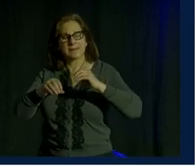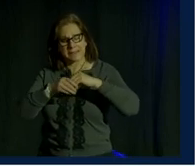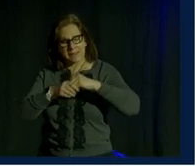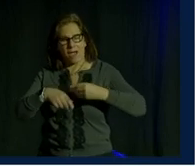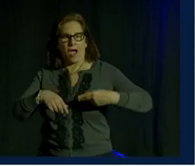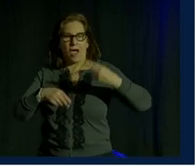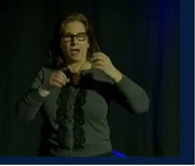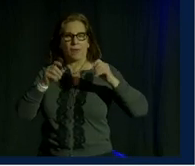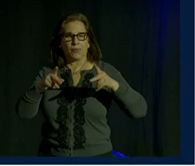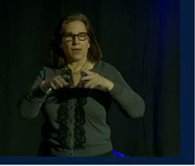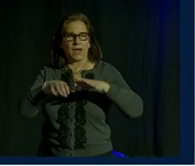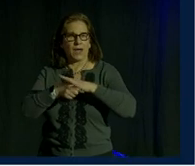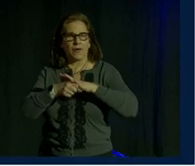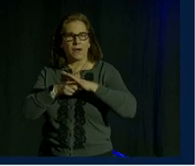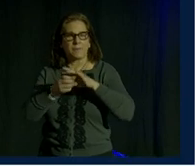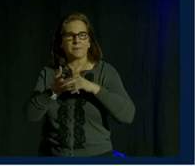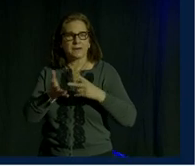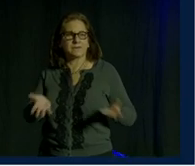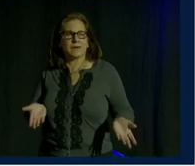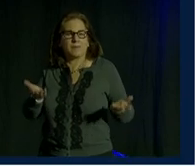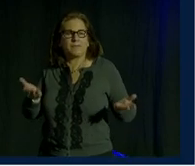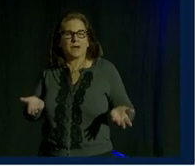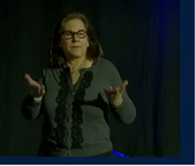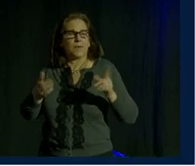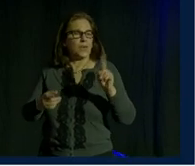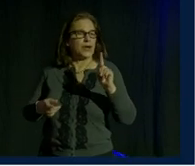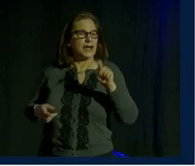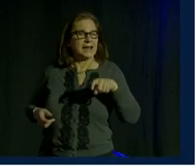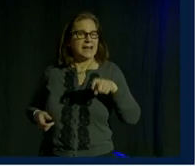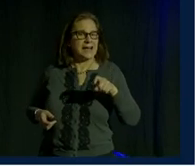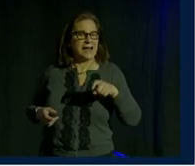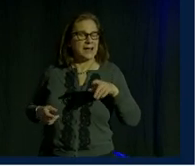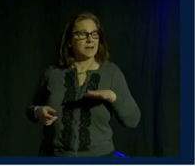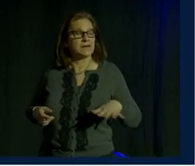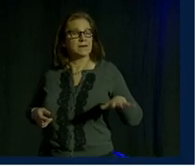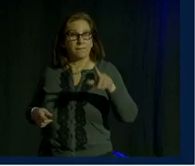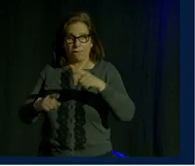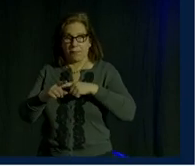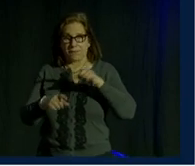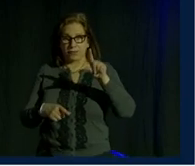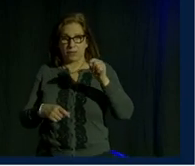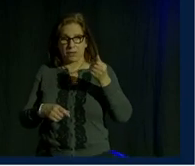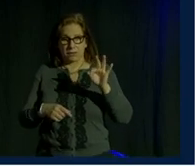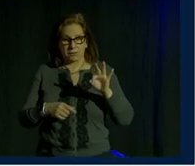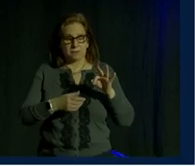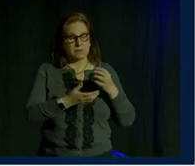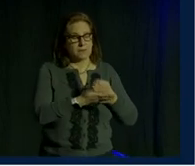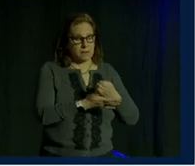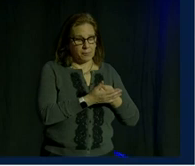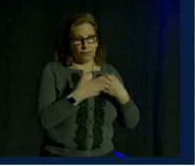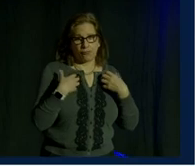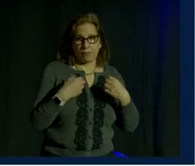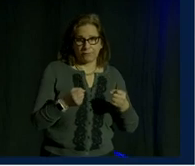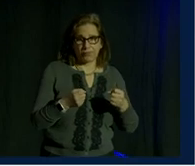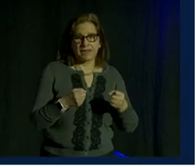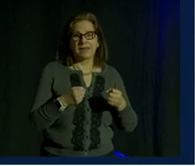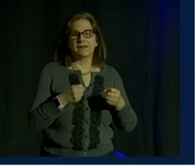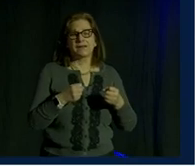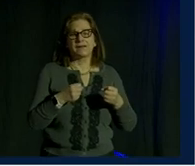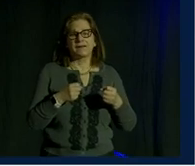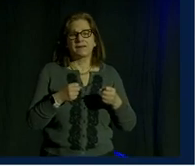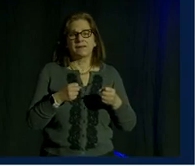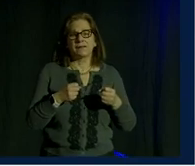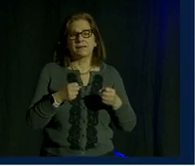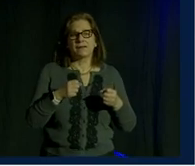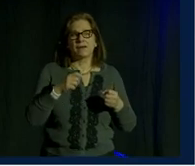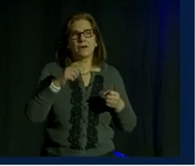to our comprehensive plan around COVID-19 and economic recovery, equity and racial justice, housing, as I mentioned,